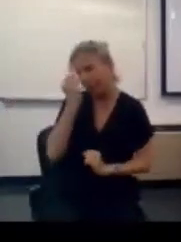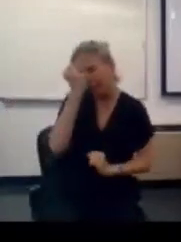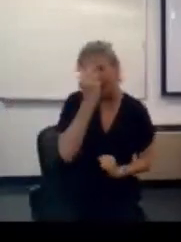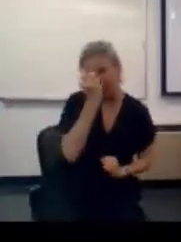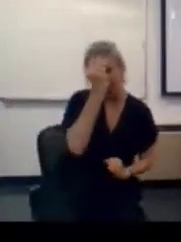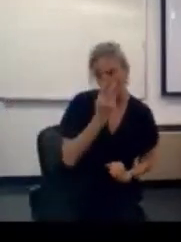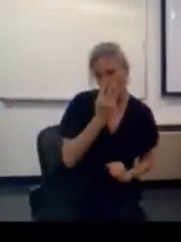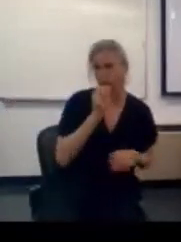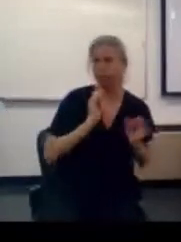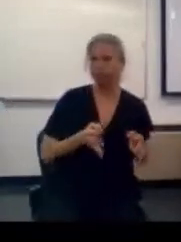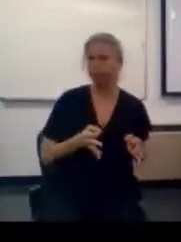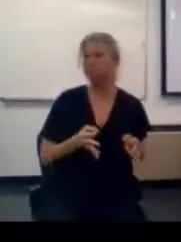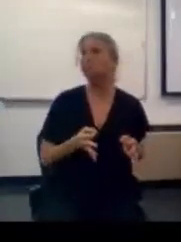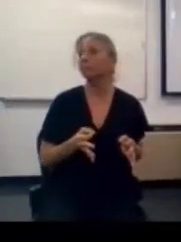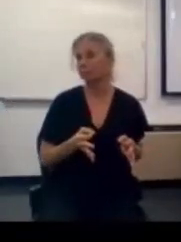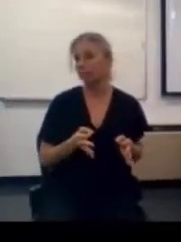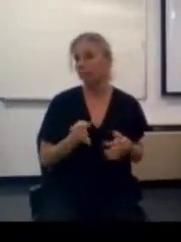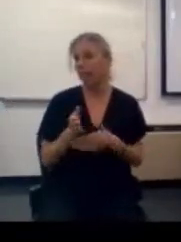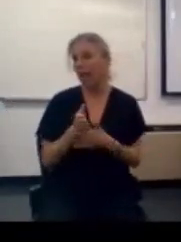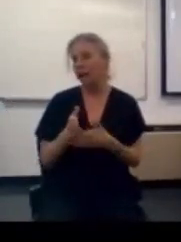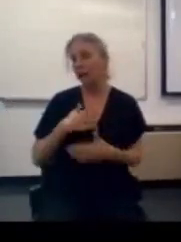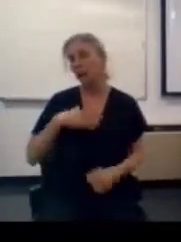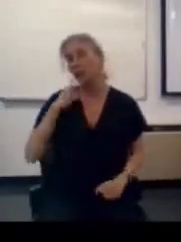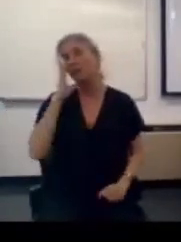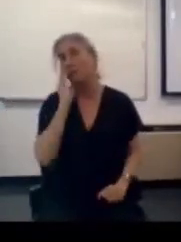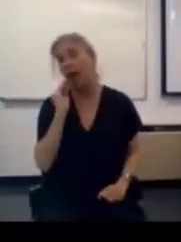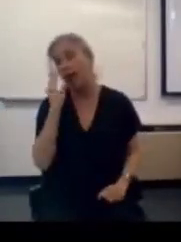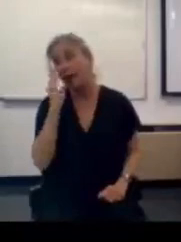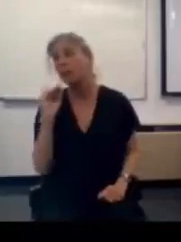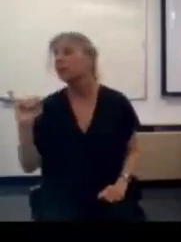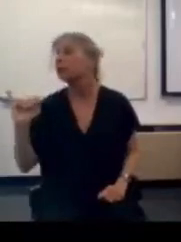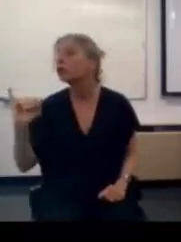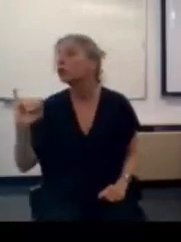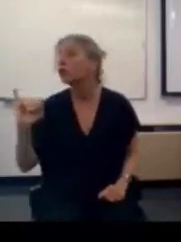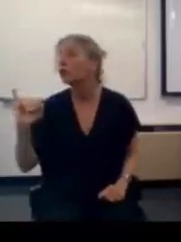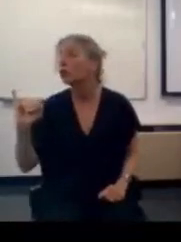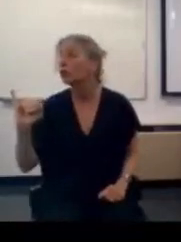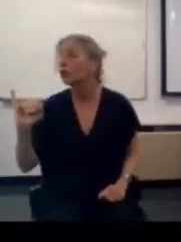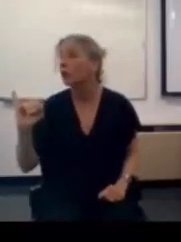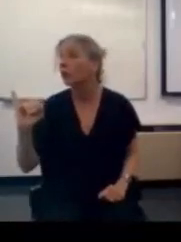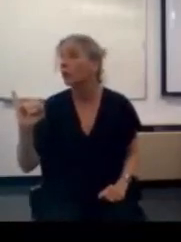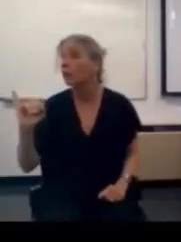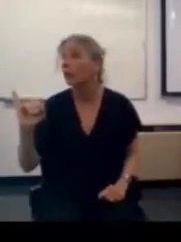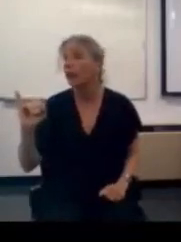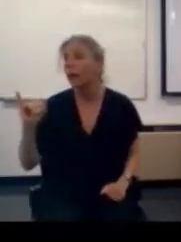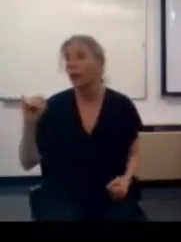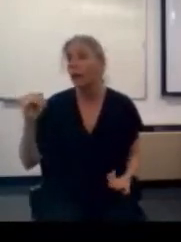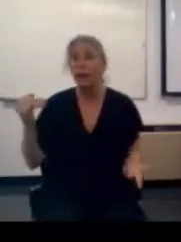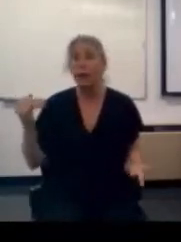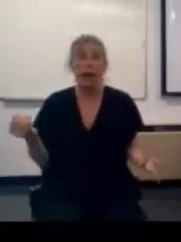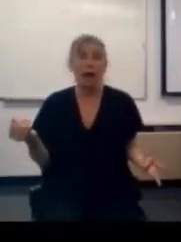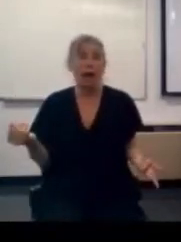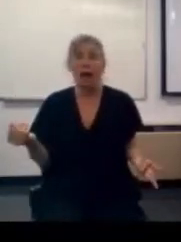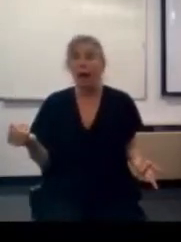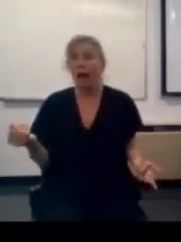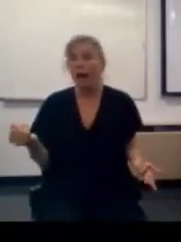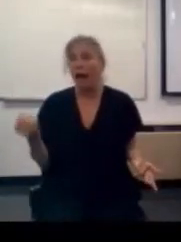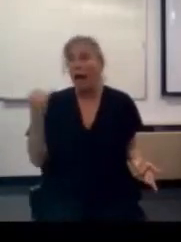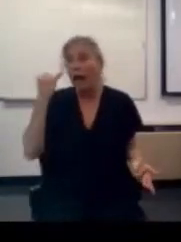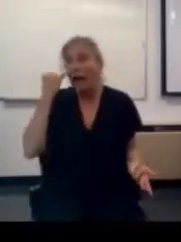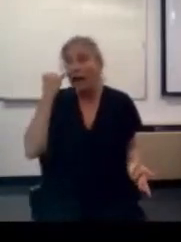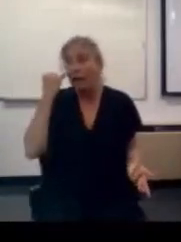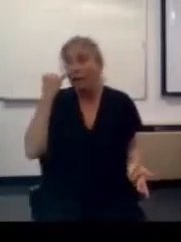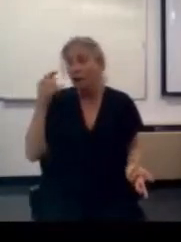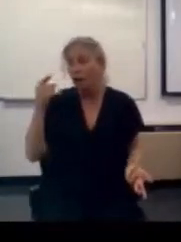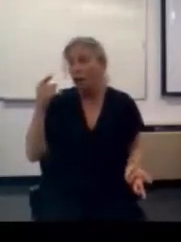on individuals to do that. Absolutely. And I can share from my experience as well. We like to say, we don't know what we don't know.